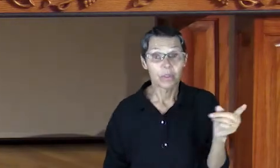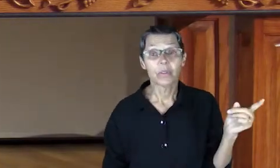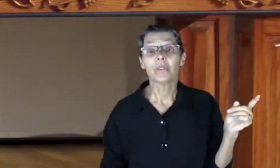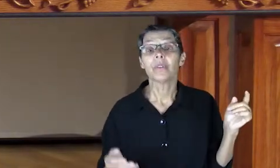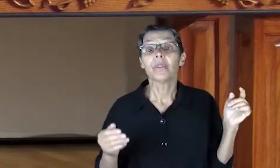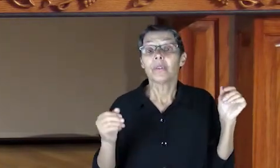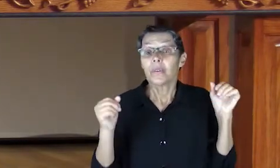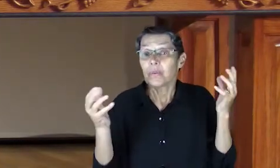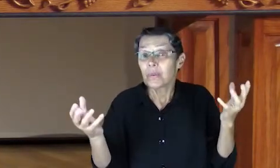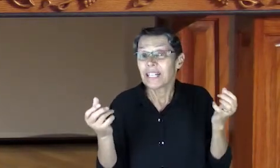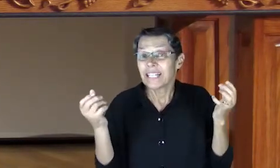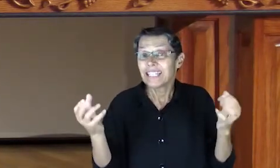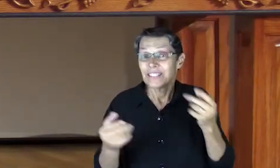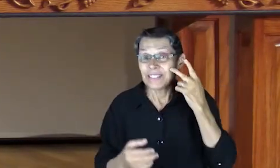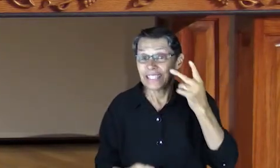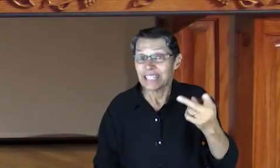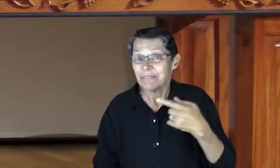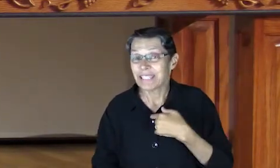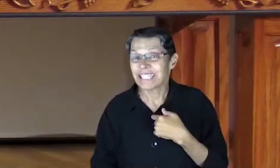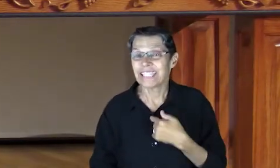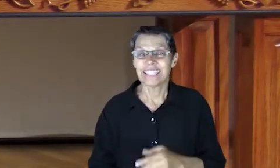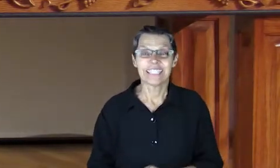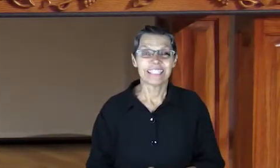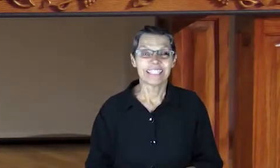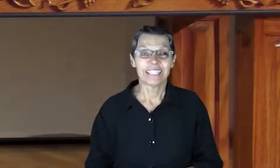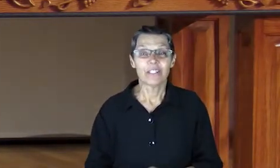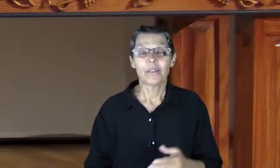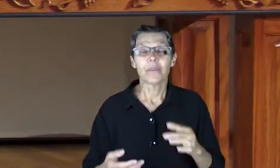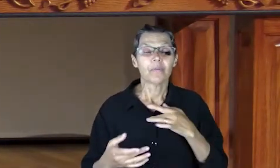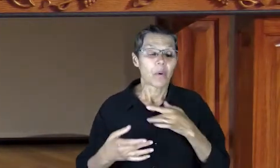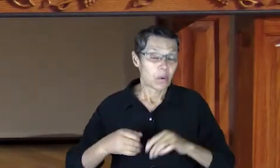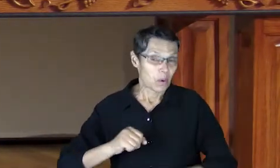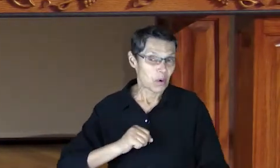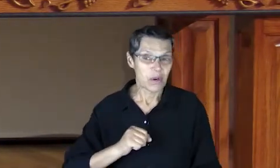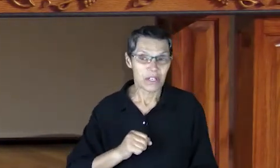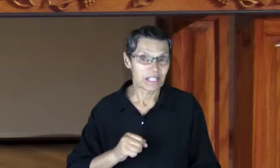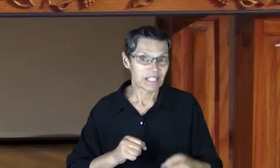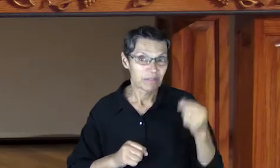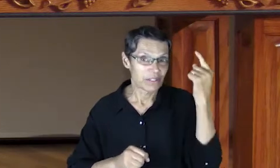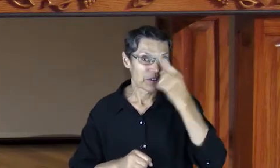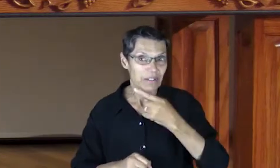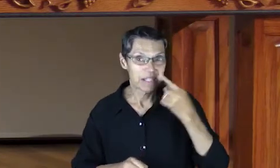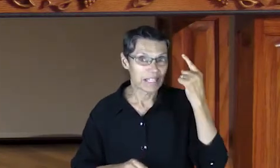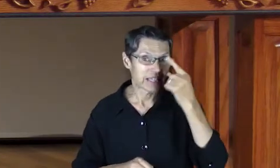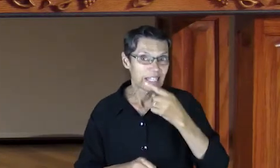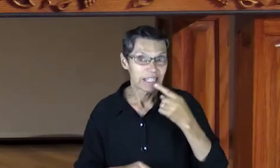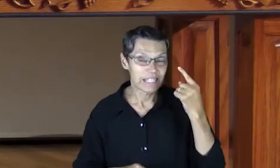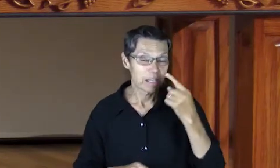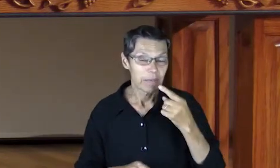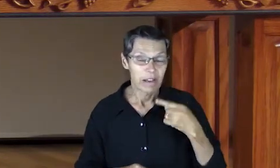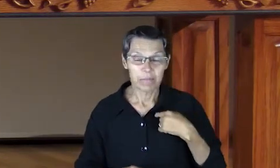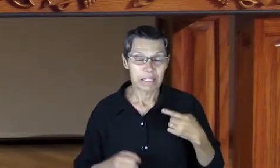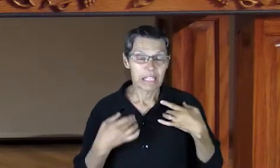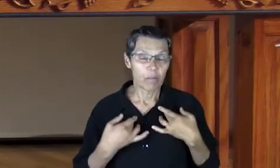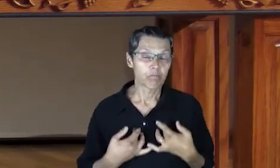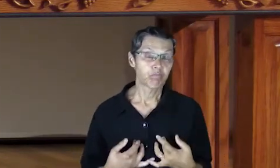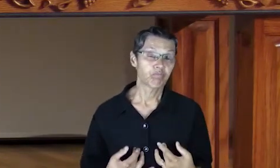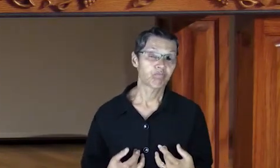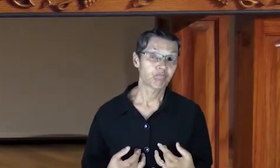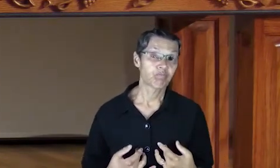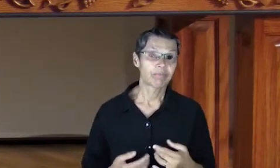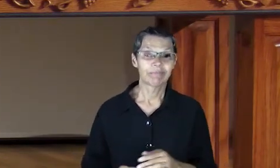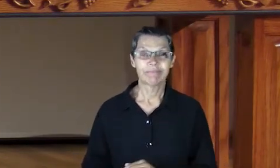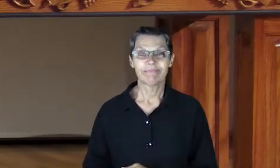you Corinthians who longed to see me, who mourned at the defeat and the despair that I